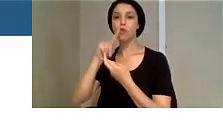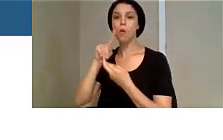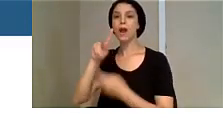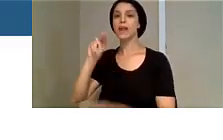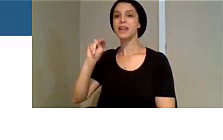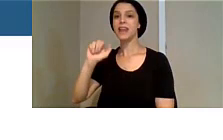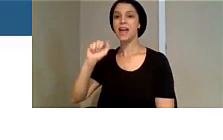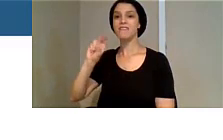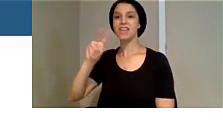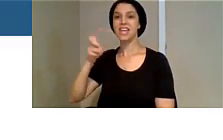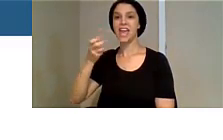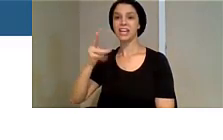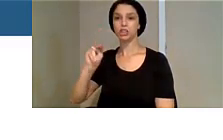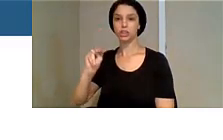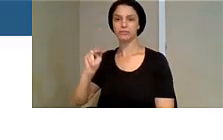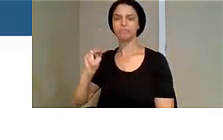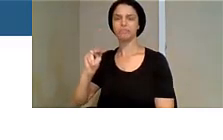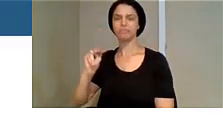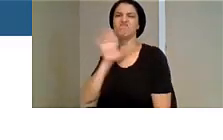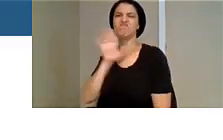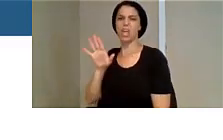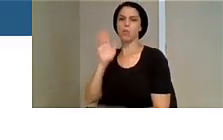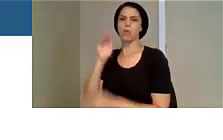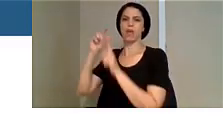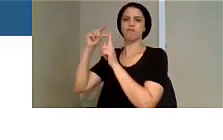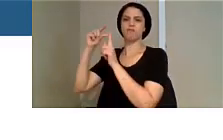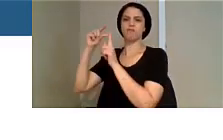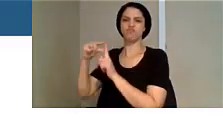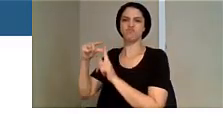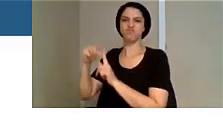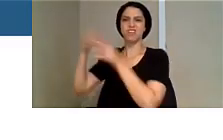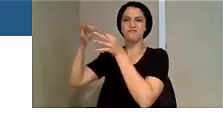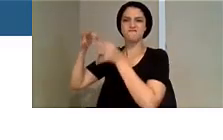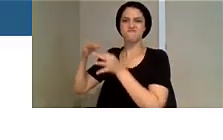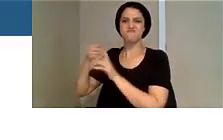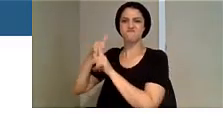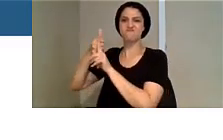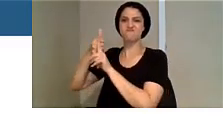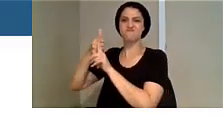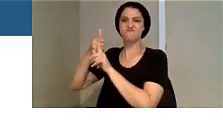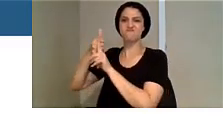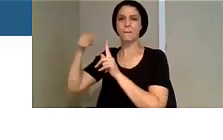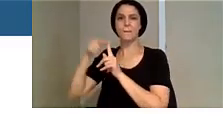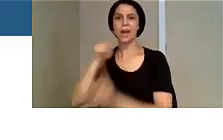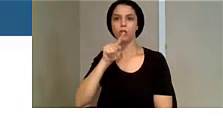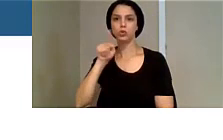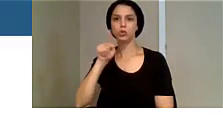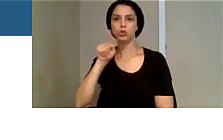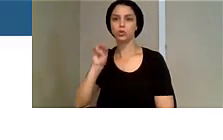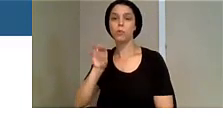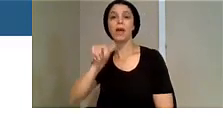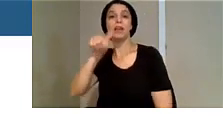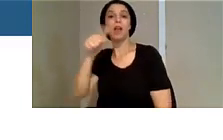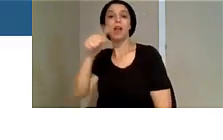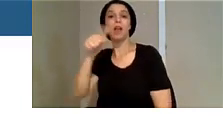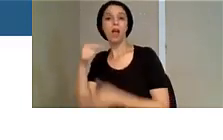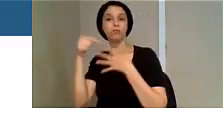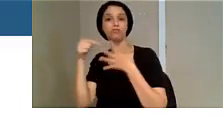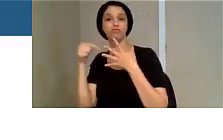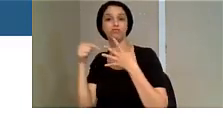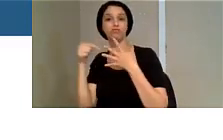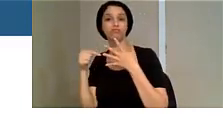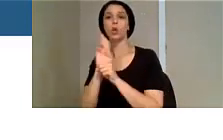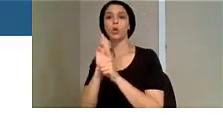these terms about Parent View, about myMCPS Classroom, about Zoom, and about some of the applications for assignments we use